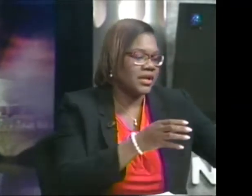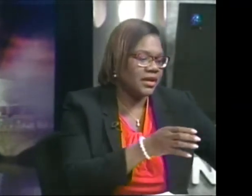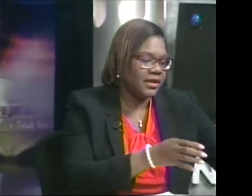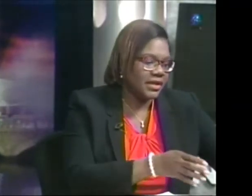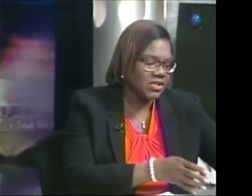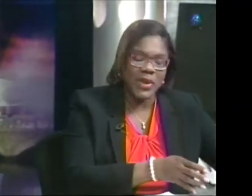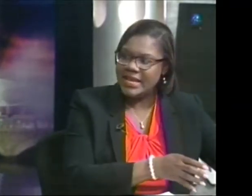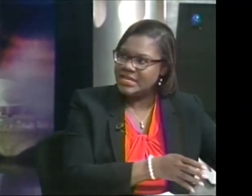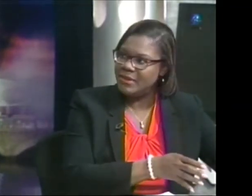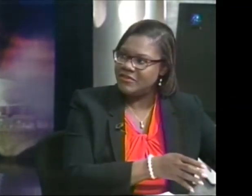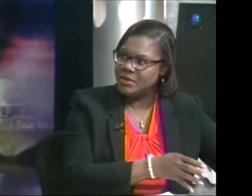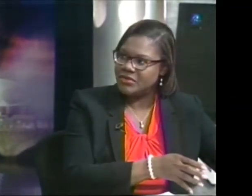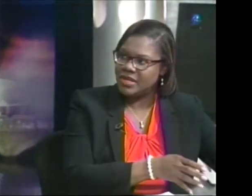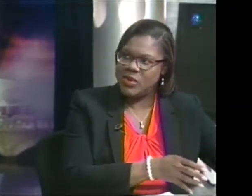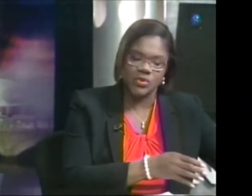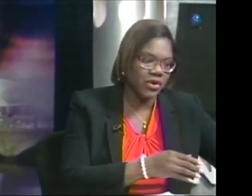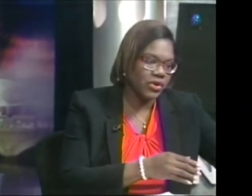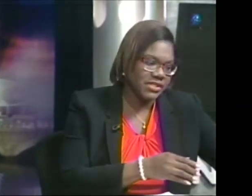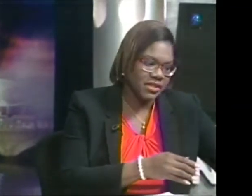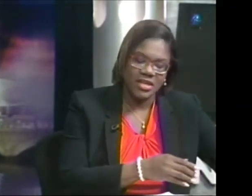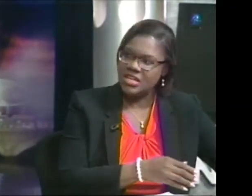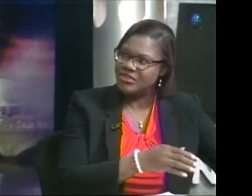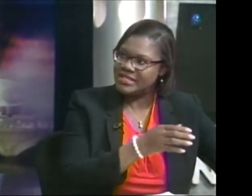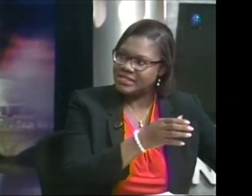or a 18-month period in which we're going to address